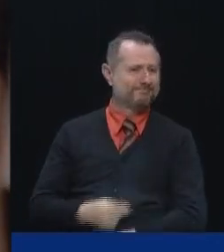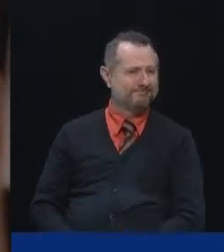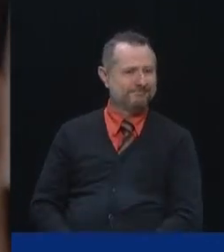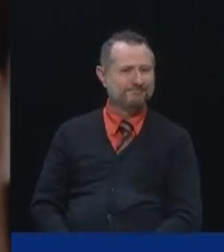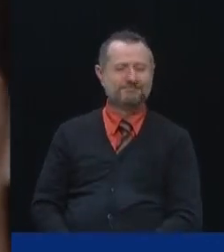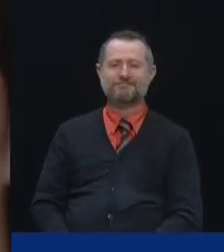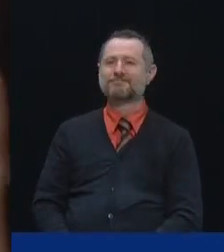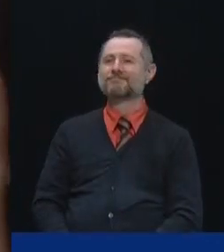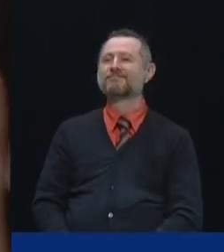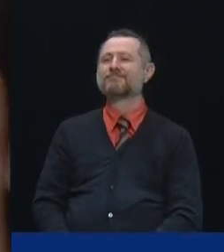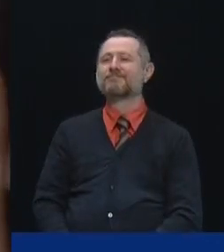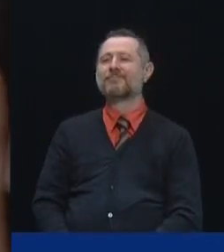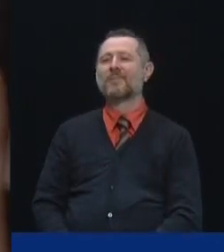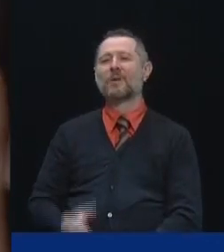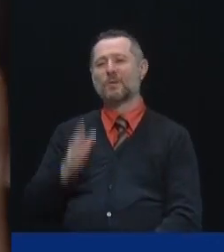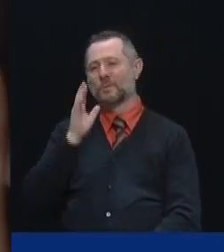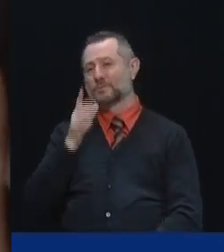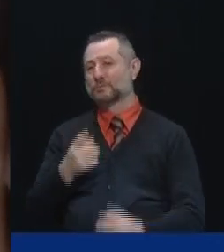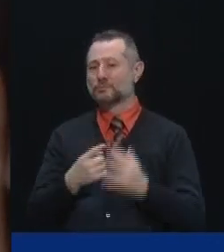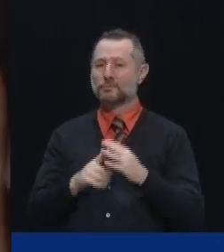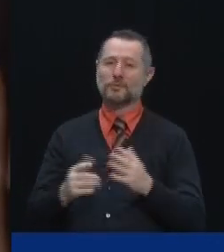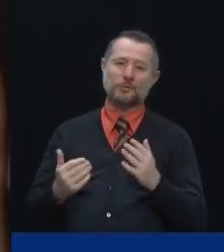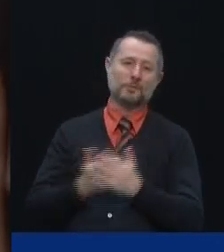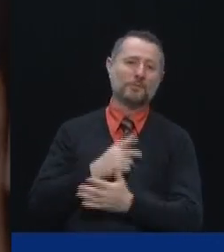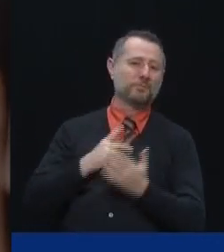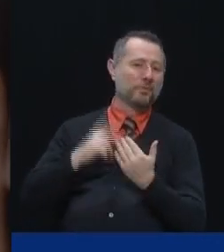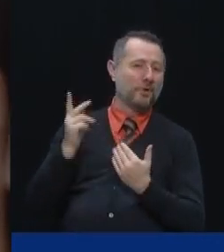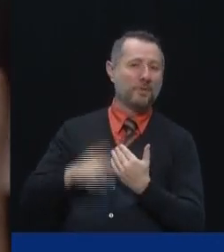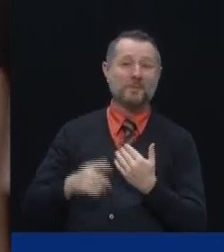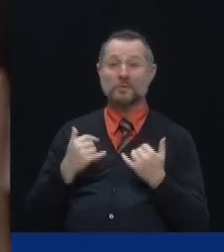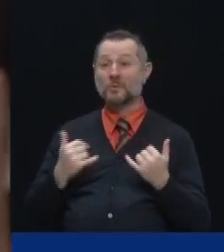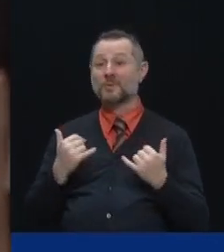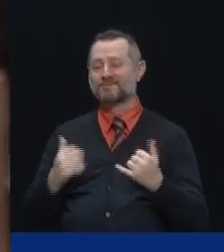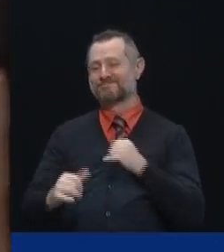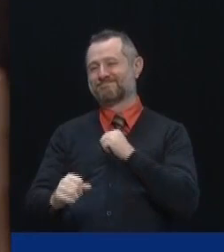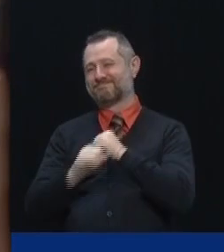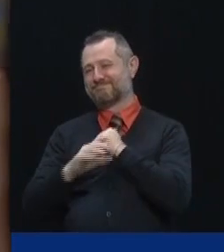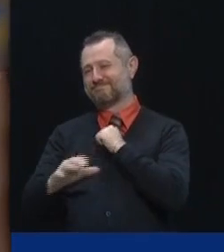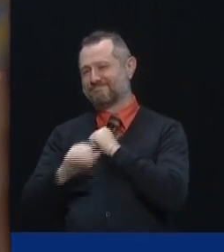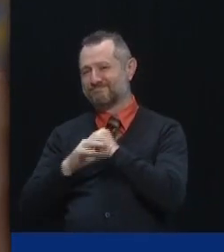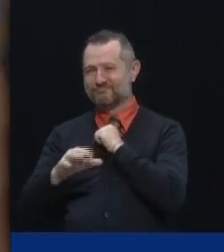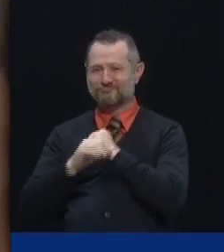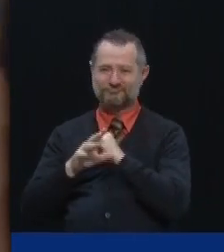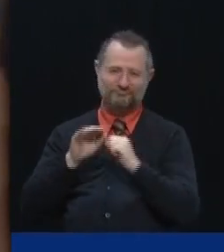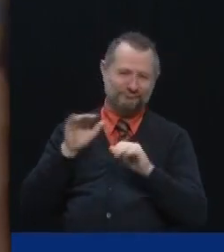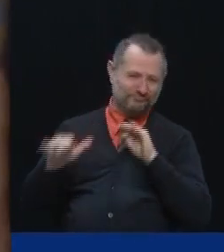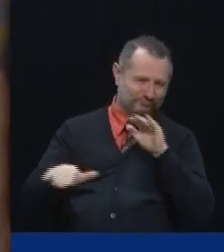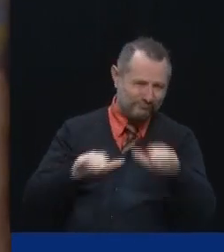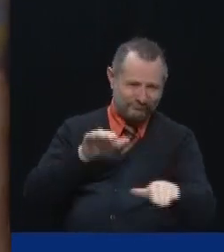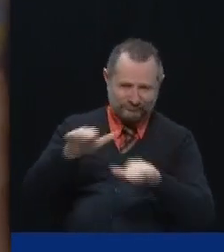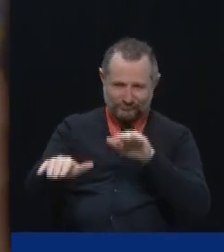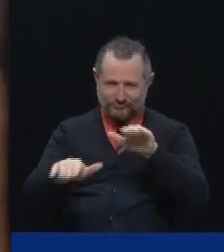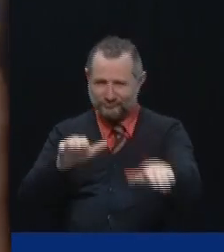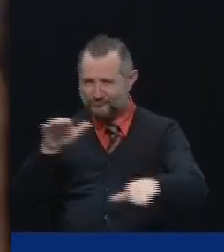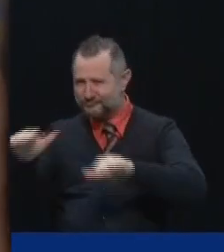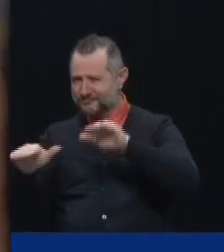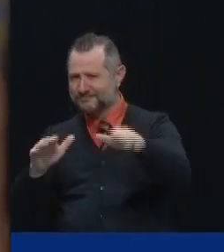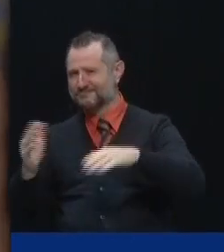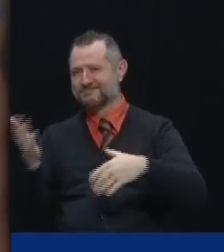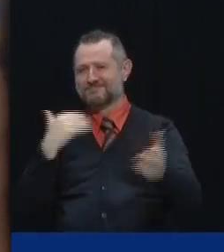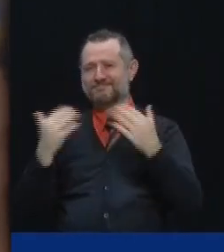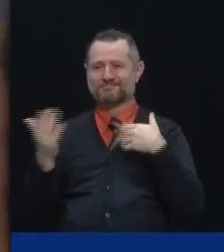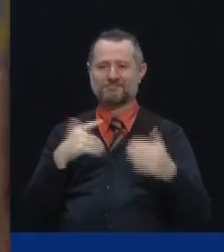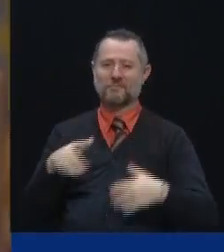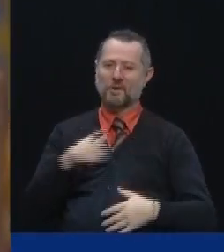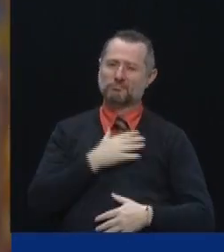we're going to start a new effort today, a public education campaign that reminds people